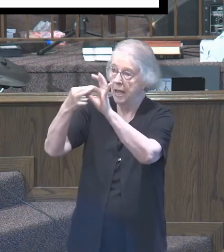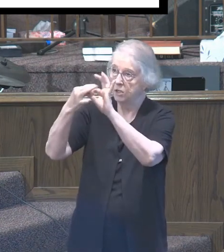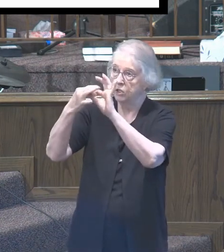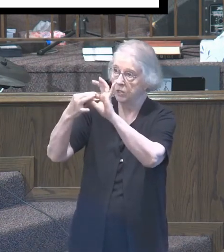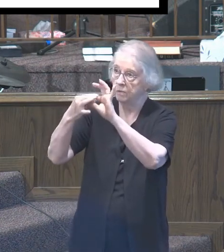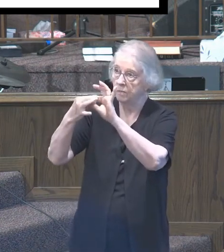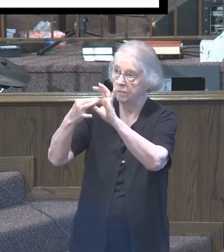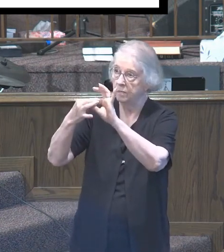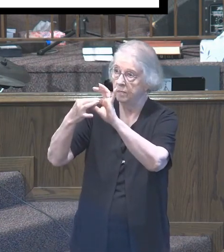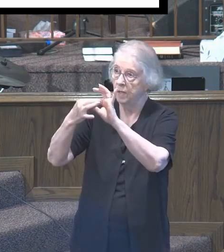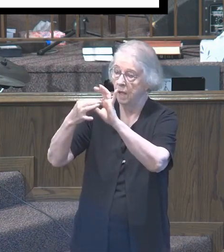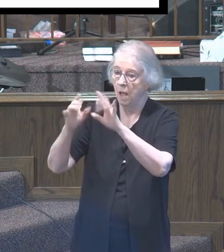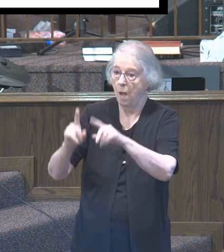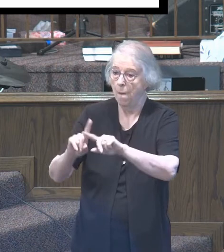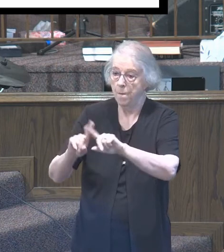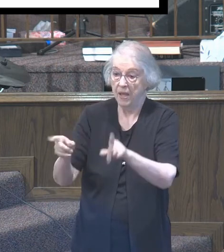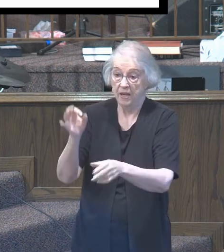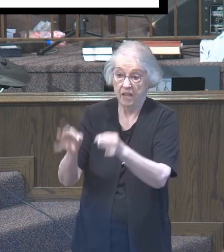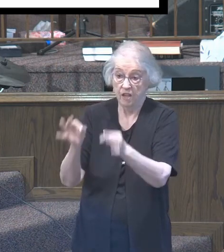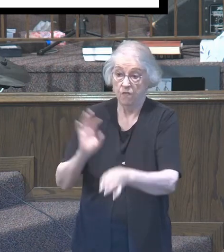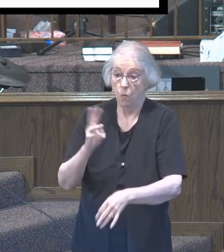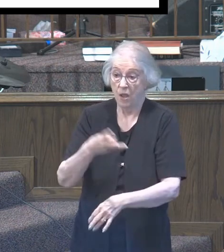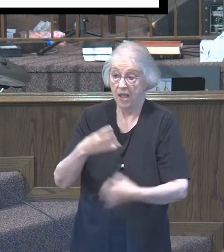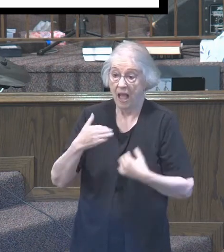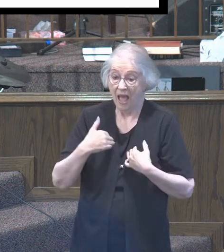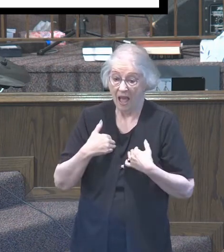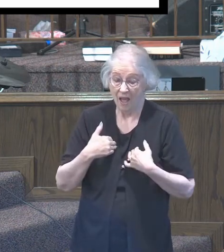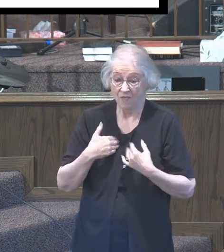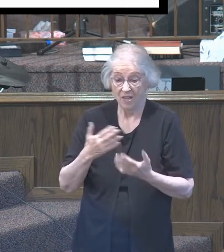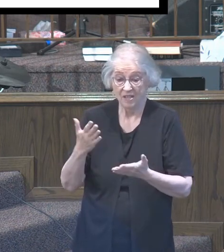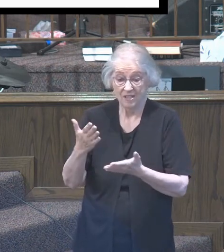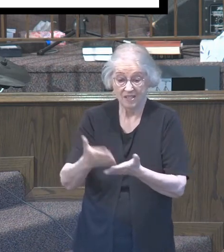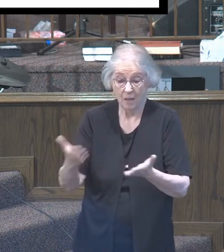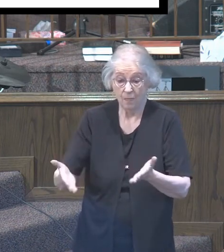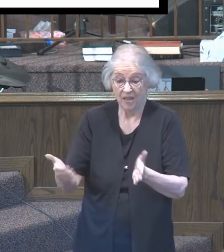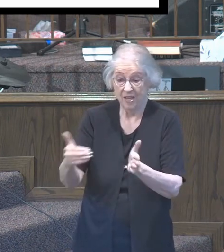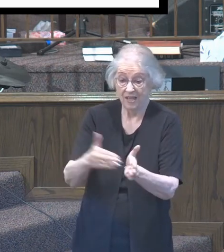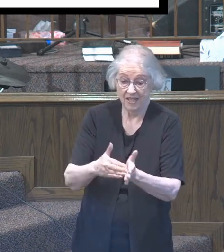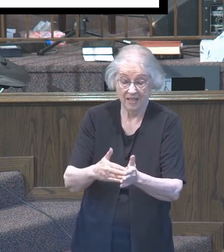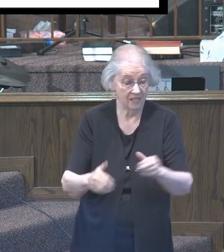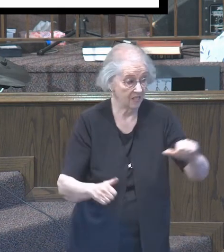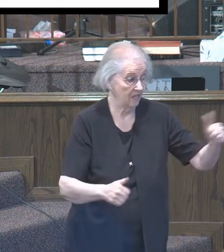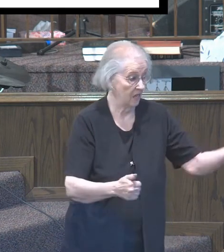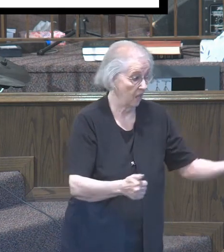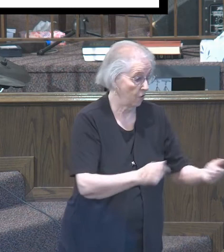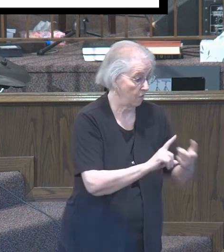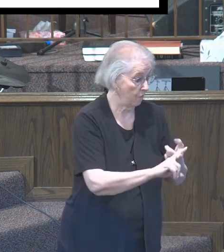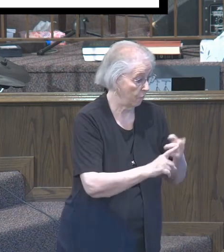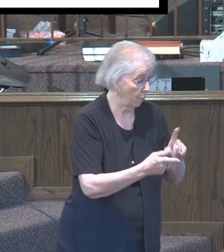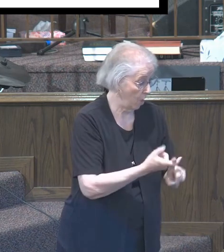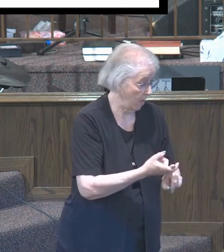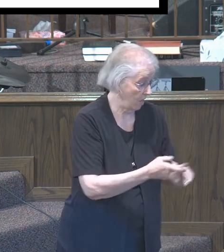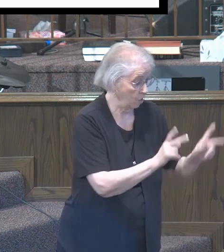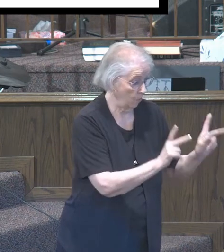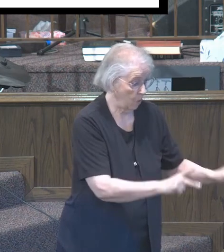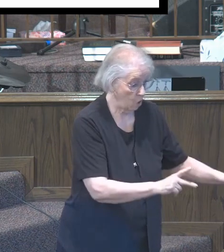forgiving others. If you refuse to do your part, you cut yourself off from God's part. When